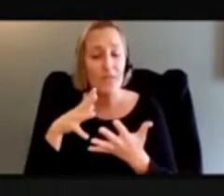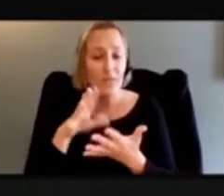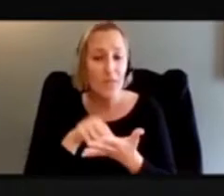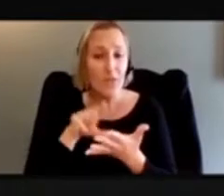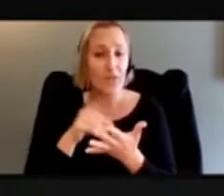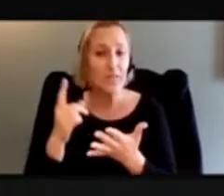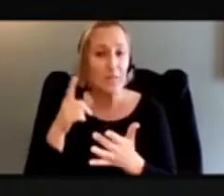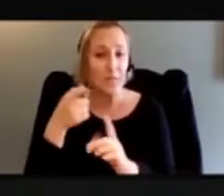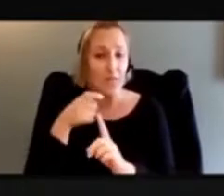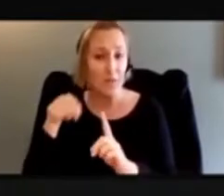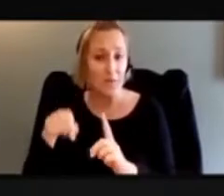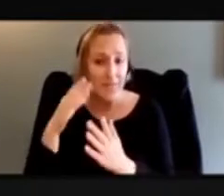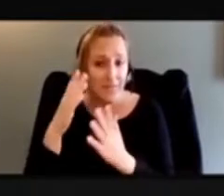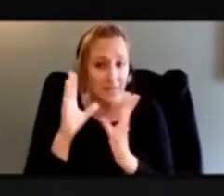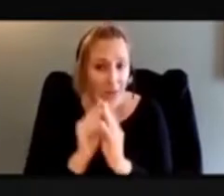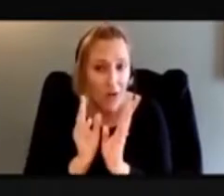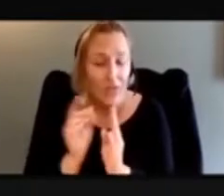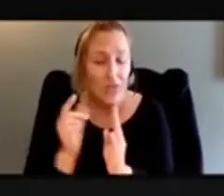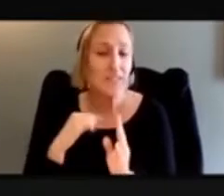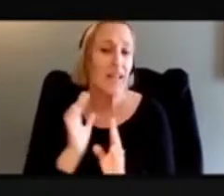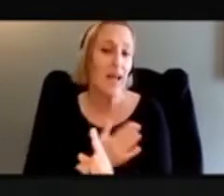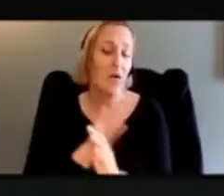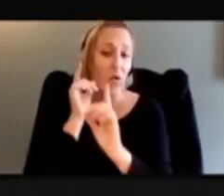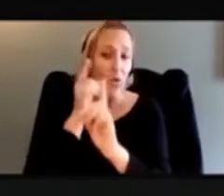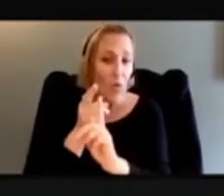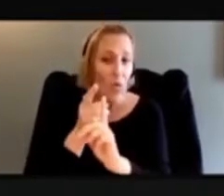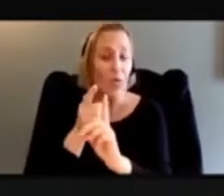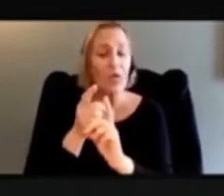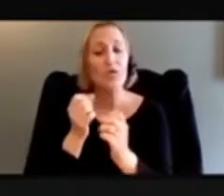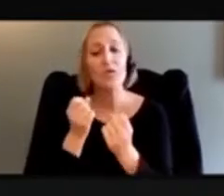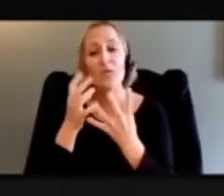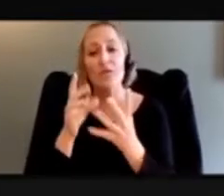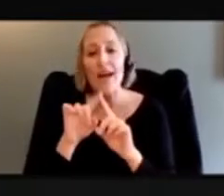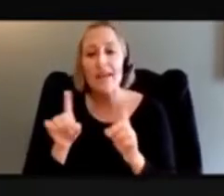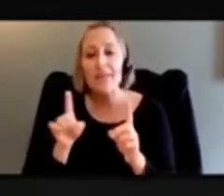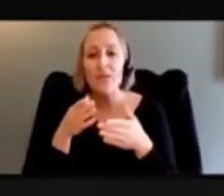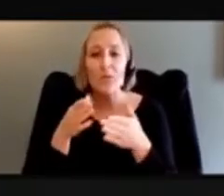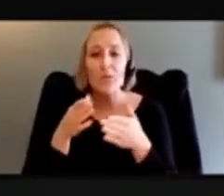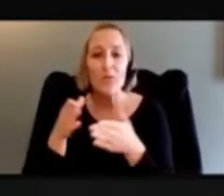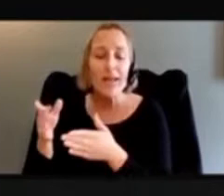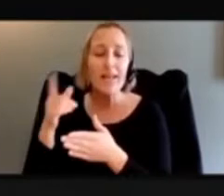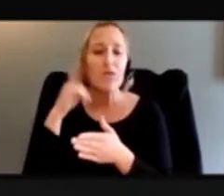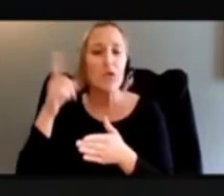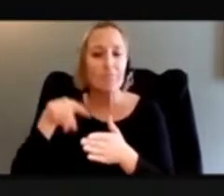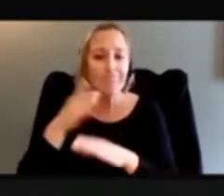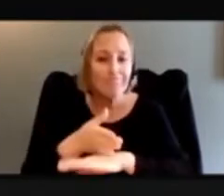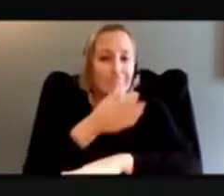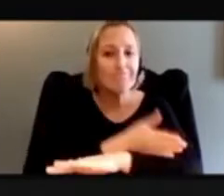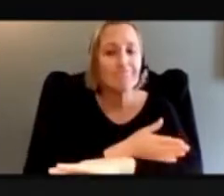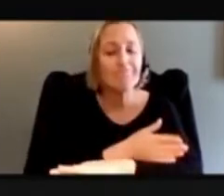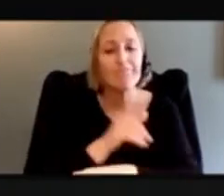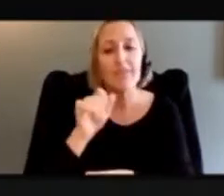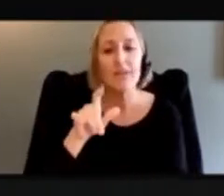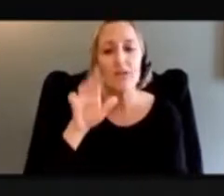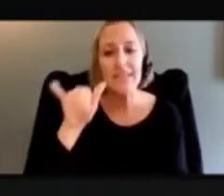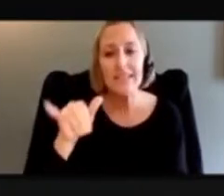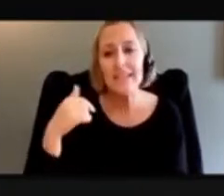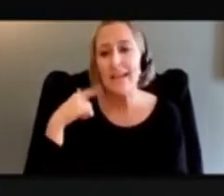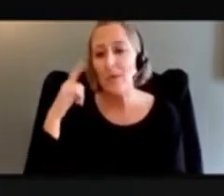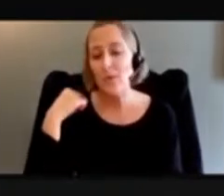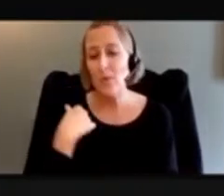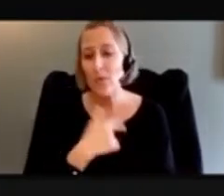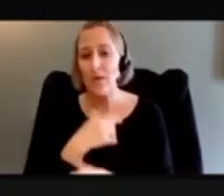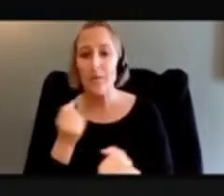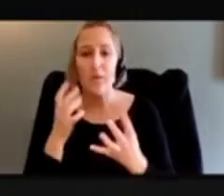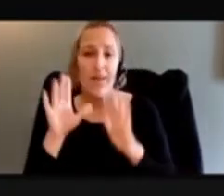conference is always to provide some operational solutions to improve health literacy. I think there were some great case studies, some great examples of what people are